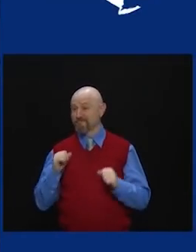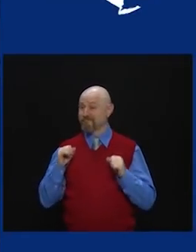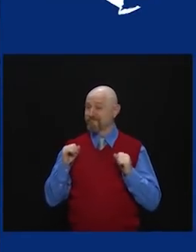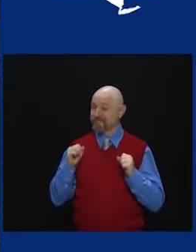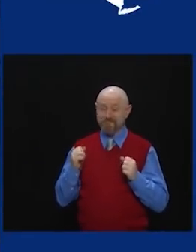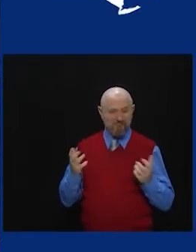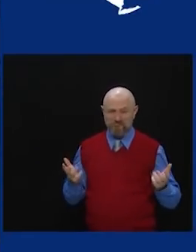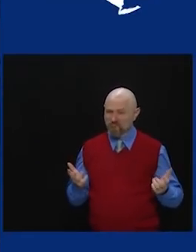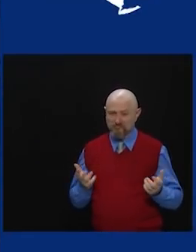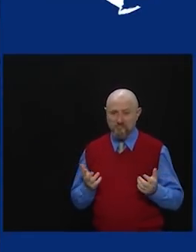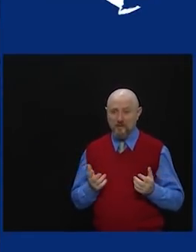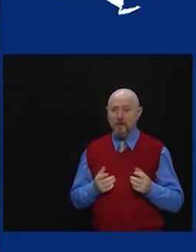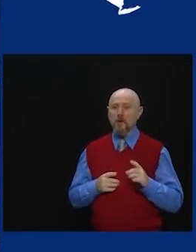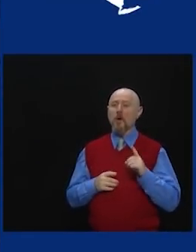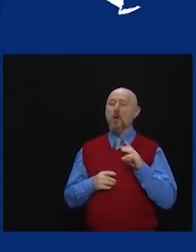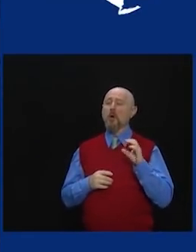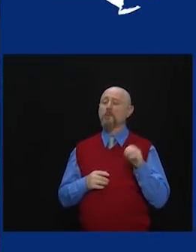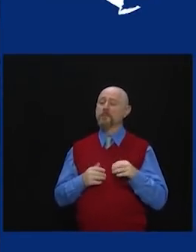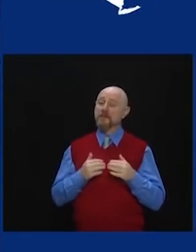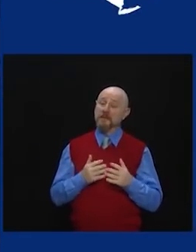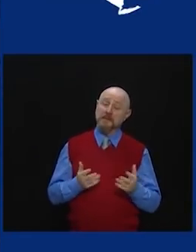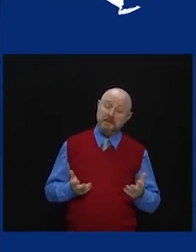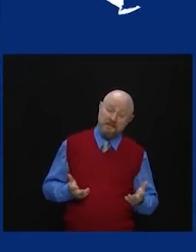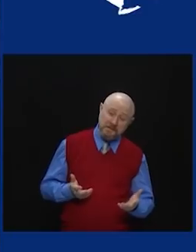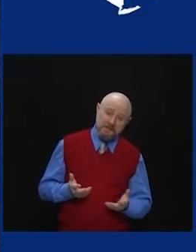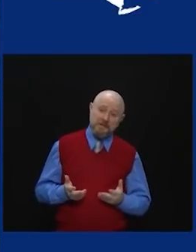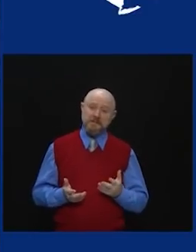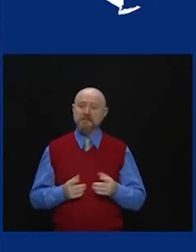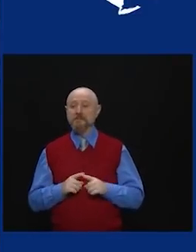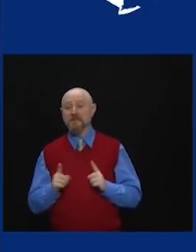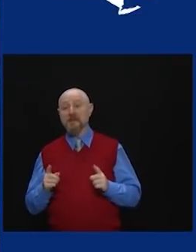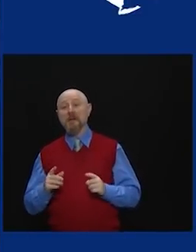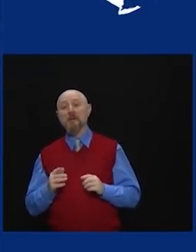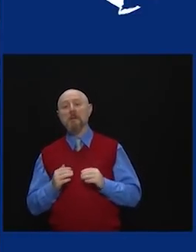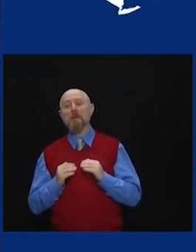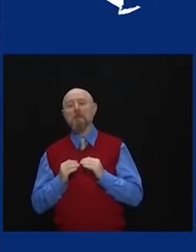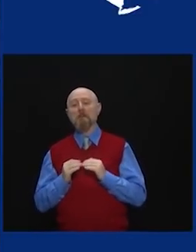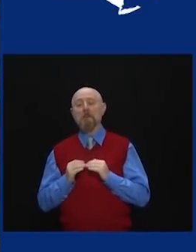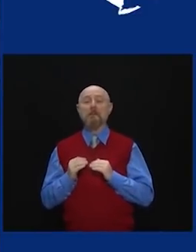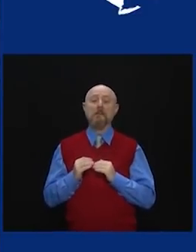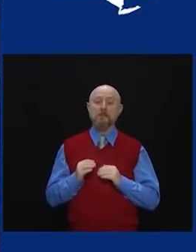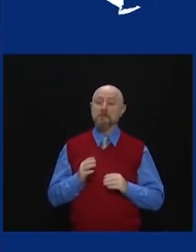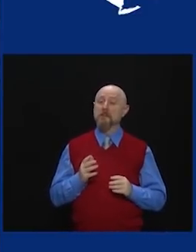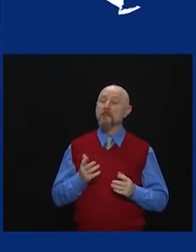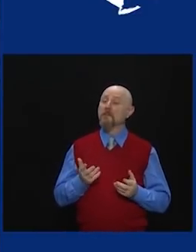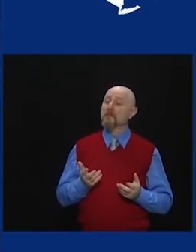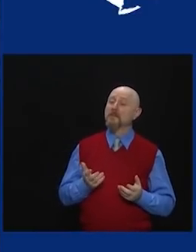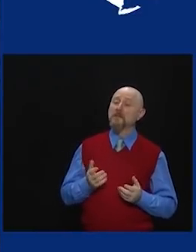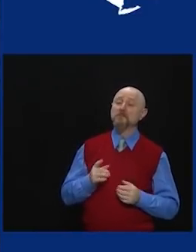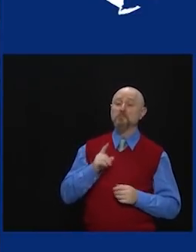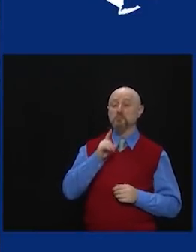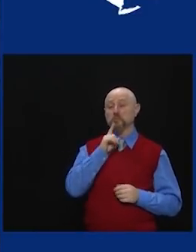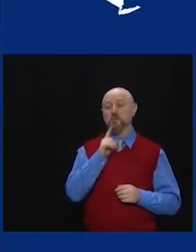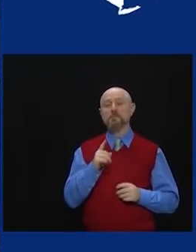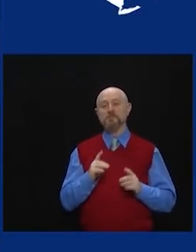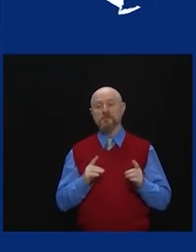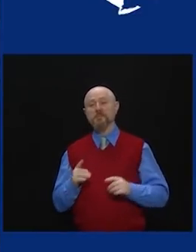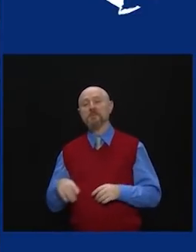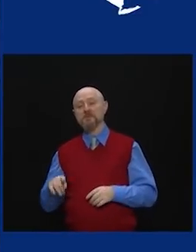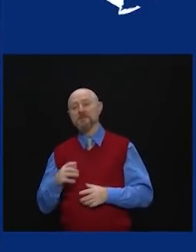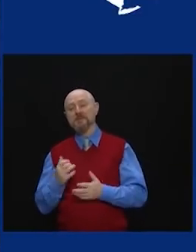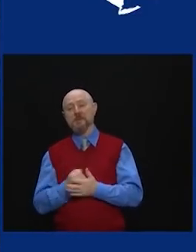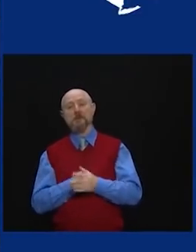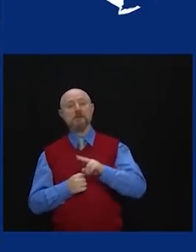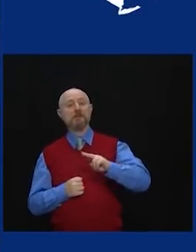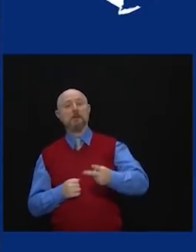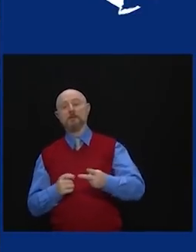Would I like to see it go a little higher? Of course I would. My goal right now is to make sure they get that second dose and be lined up for that booster shot as